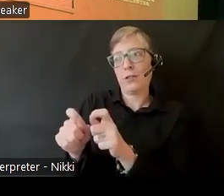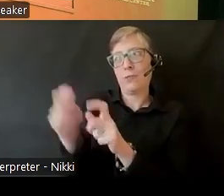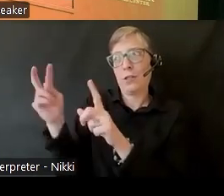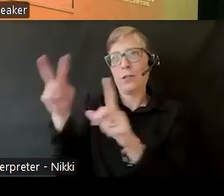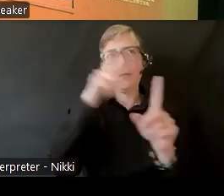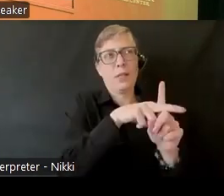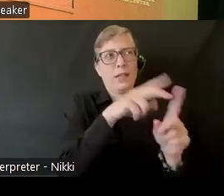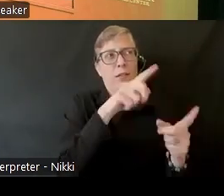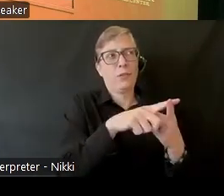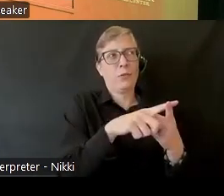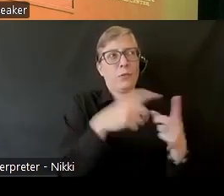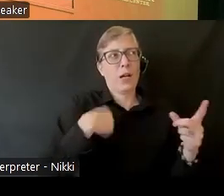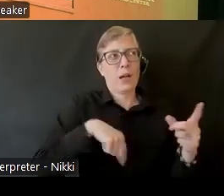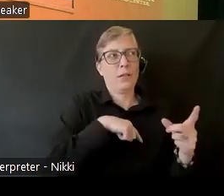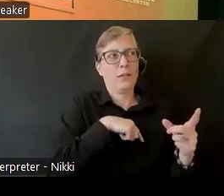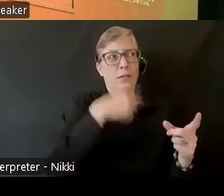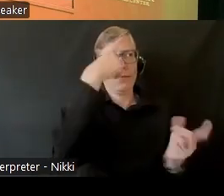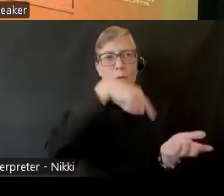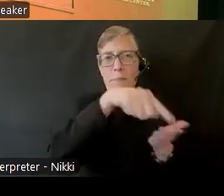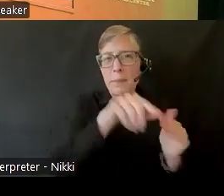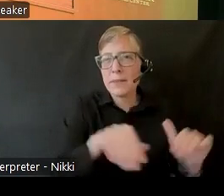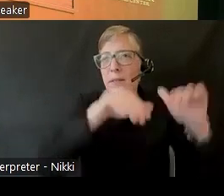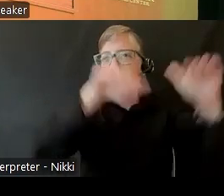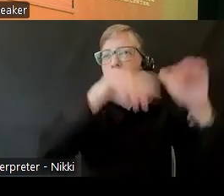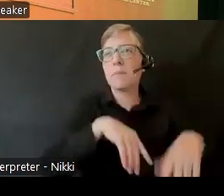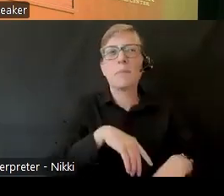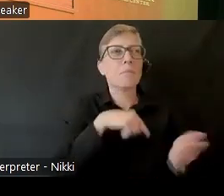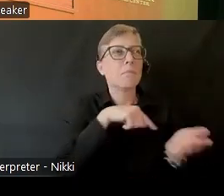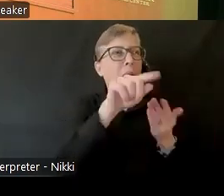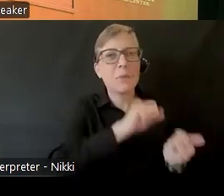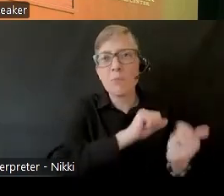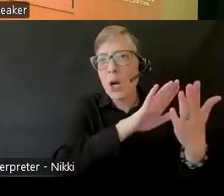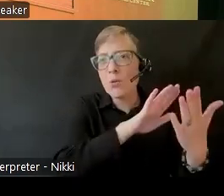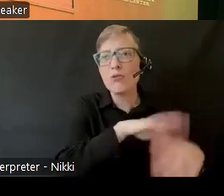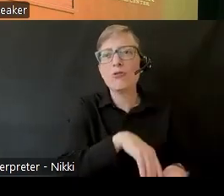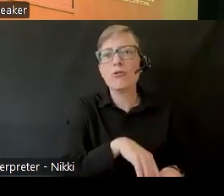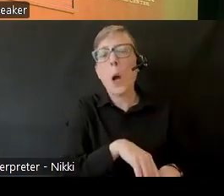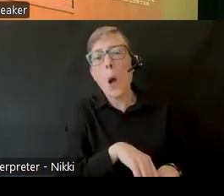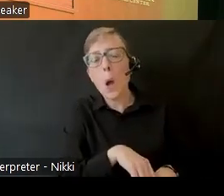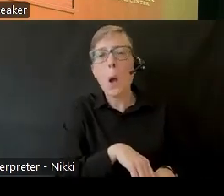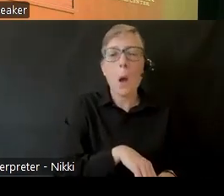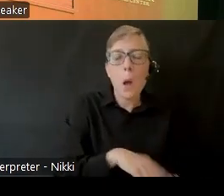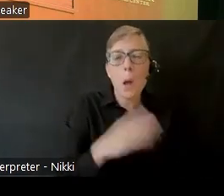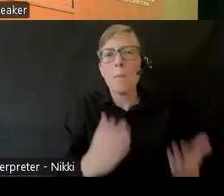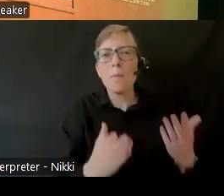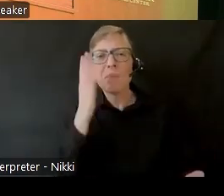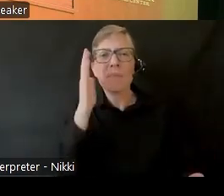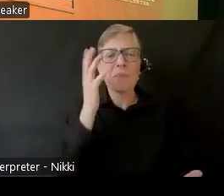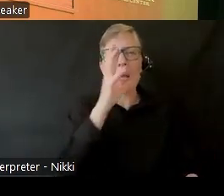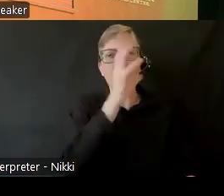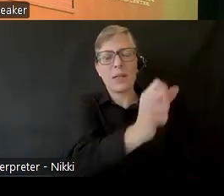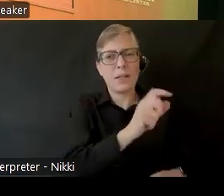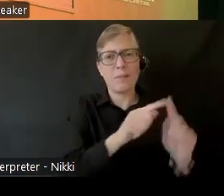pay for performance scheme that's theoretically appealing, but when you're trying to do it in